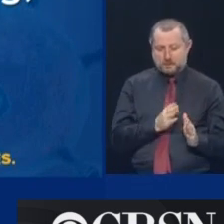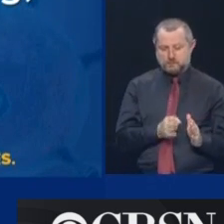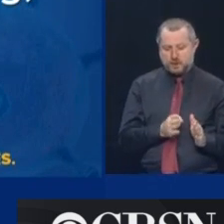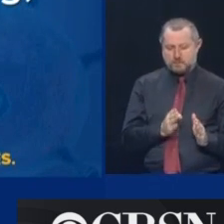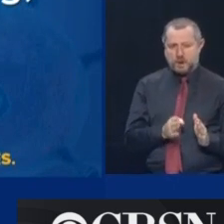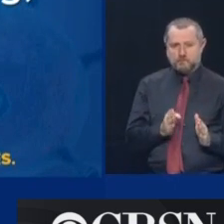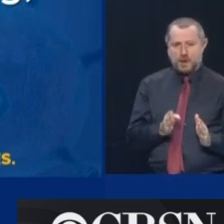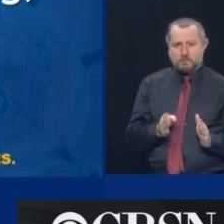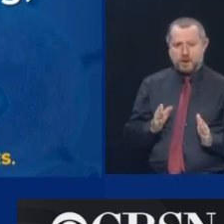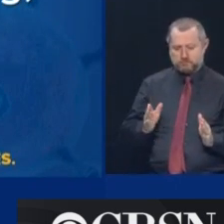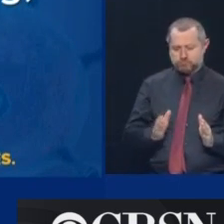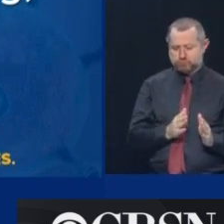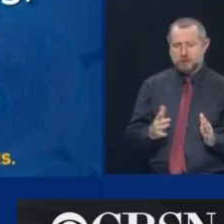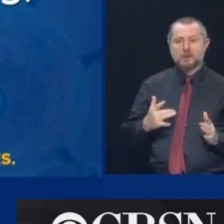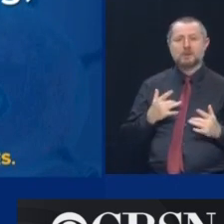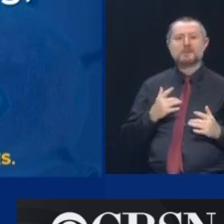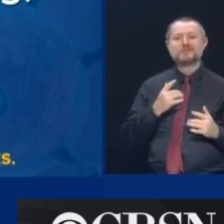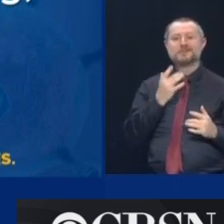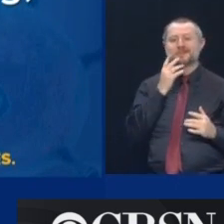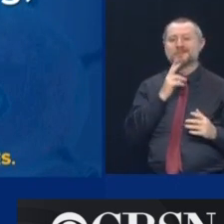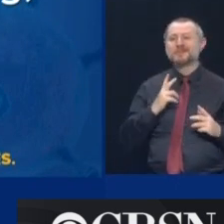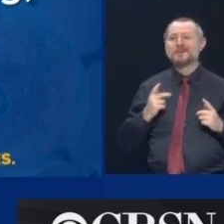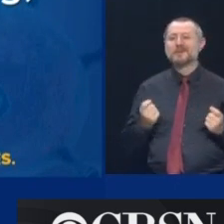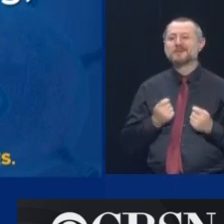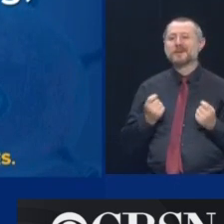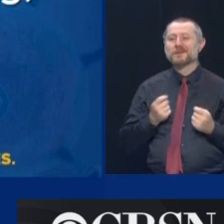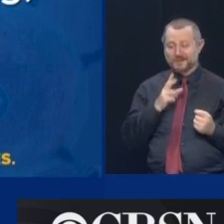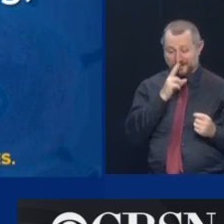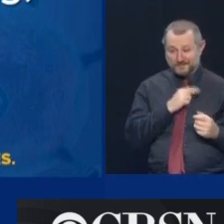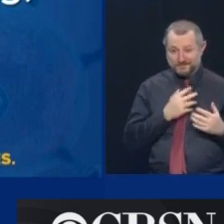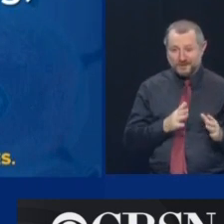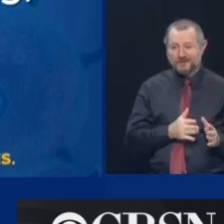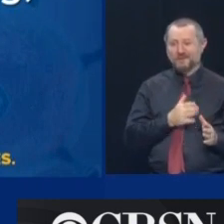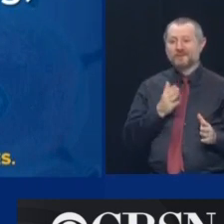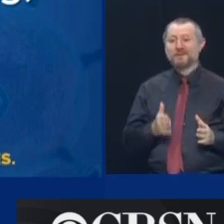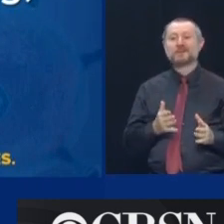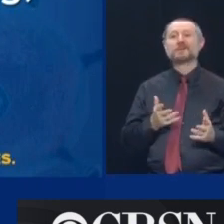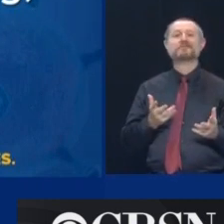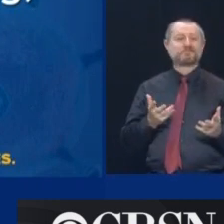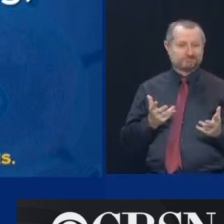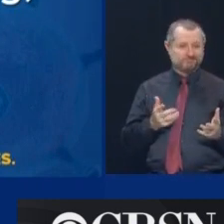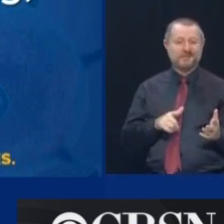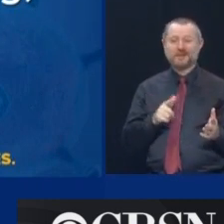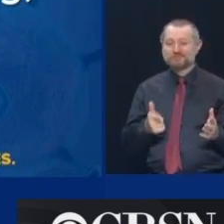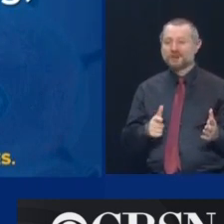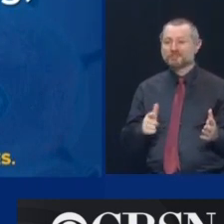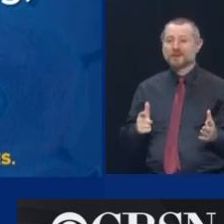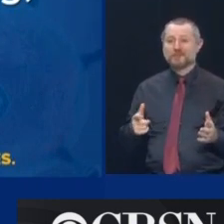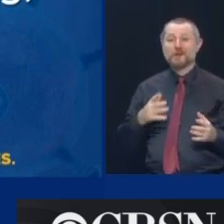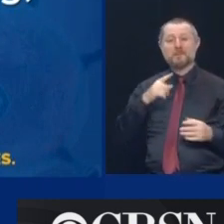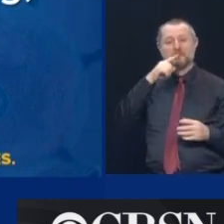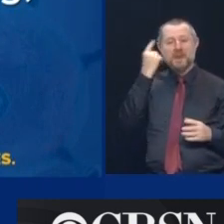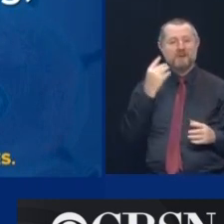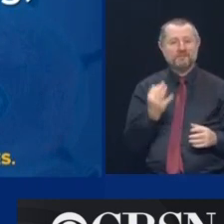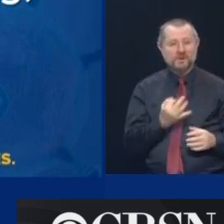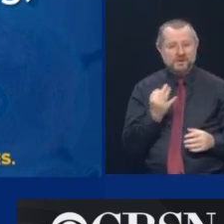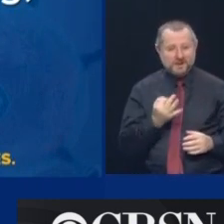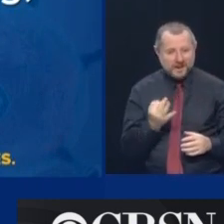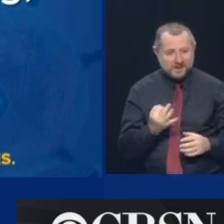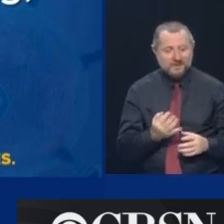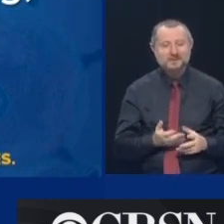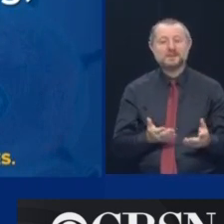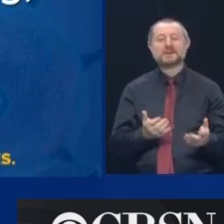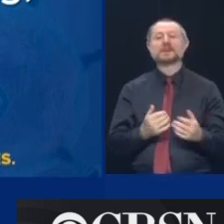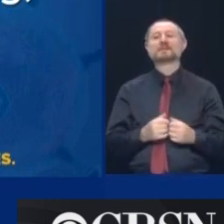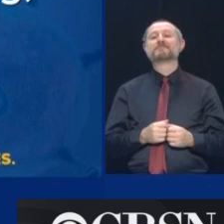We know what happens after Thanksgiving. The day after Thanksgiving is Black Friday.